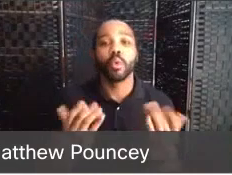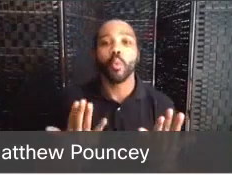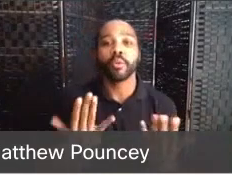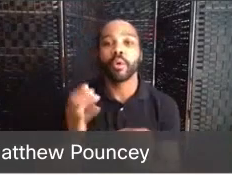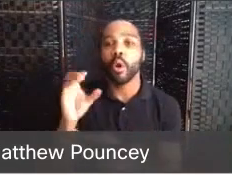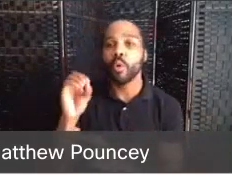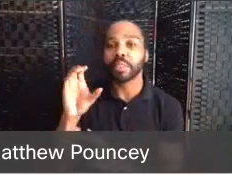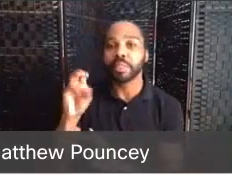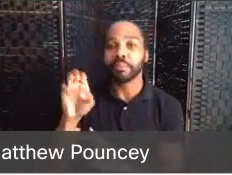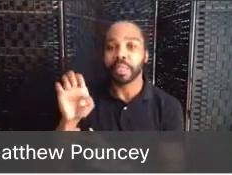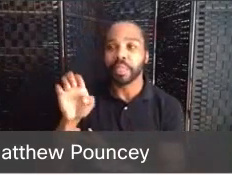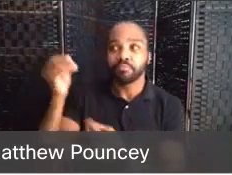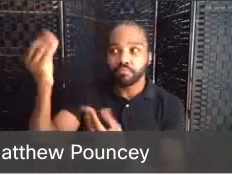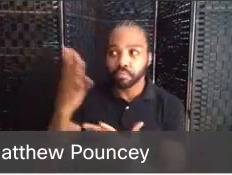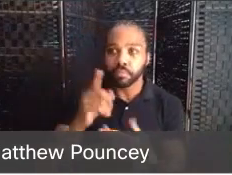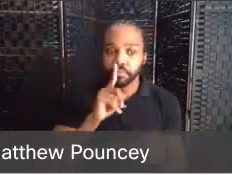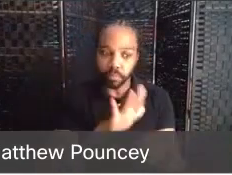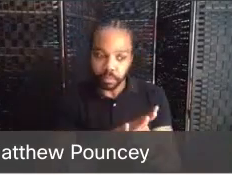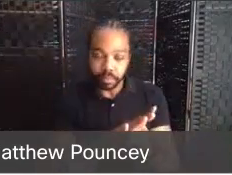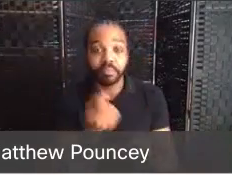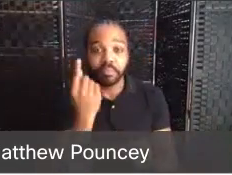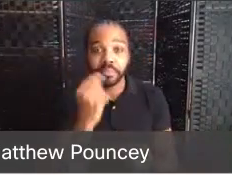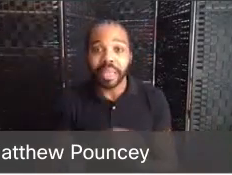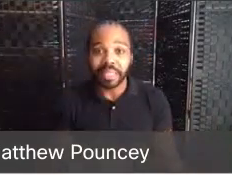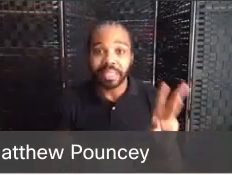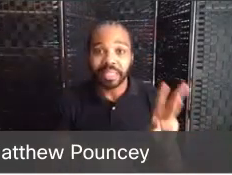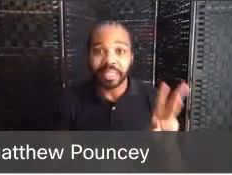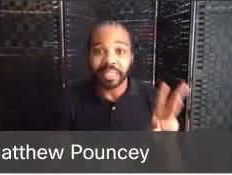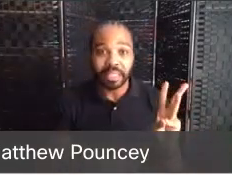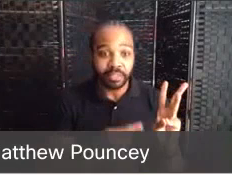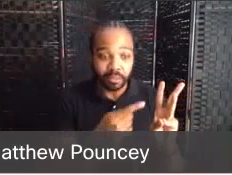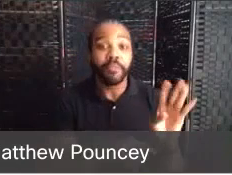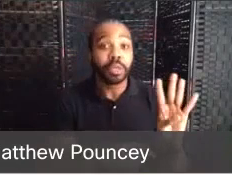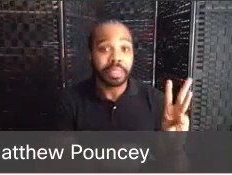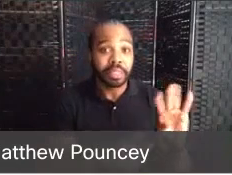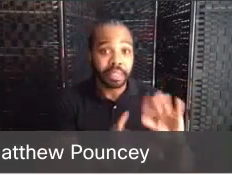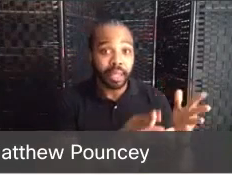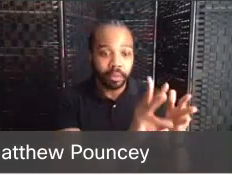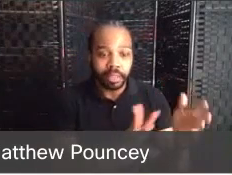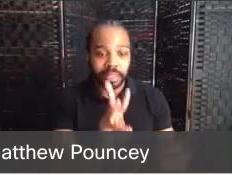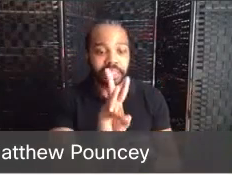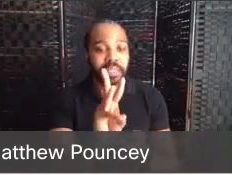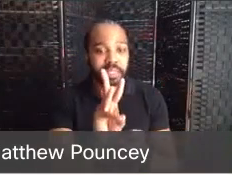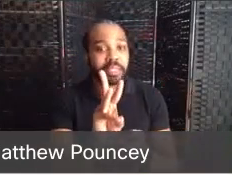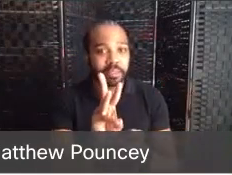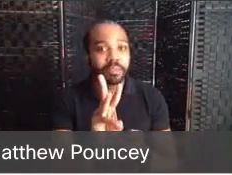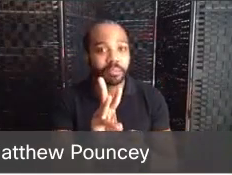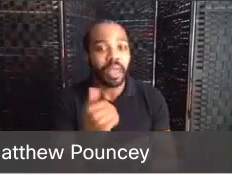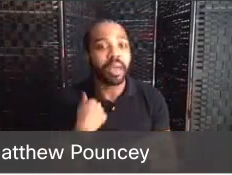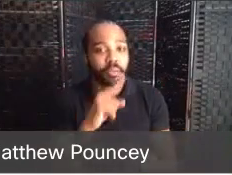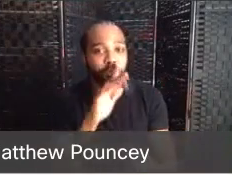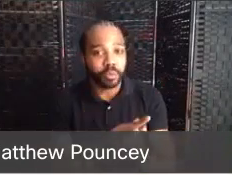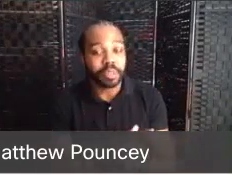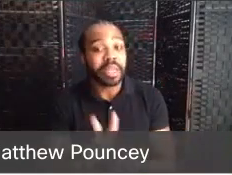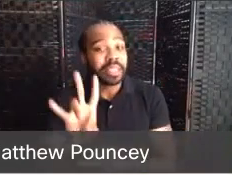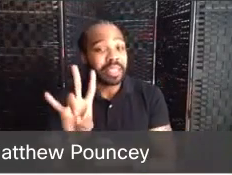OCME on 6 out of the 46 deaths, and 7 we've gotten confirmation that excluded COVID as the